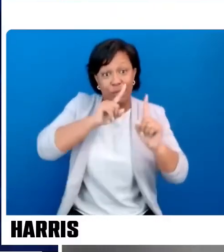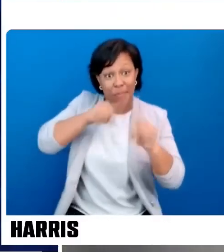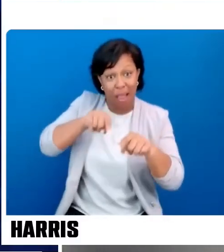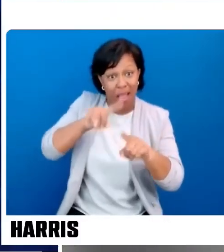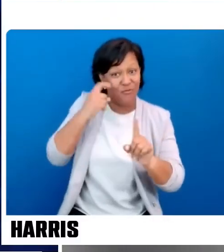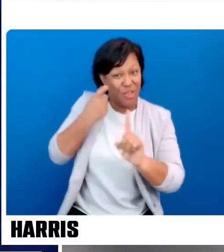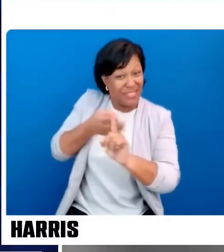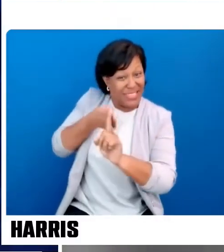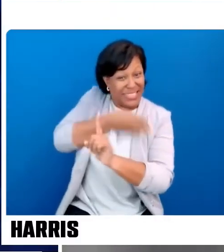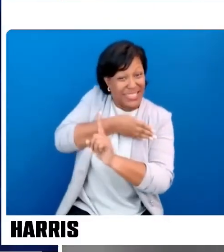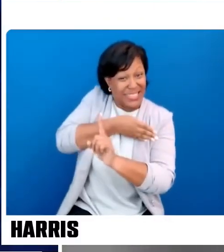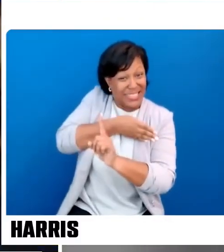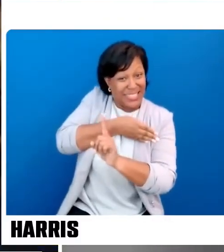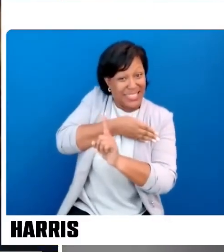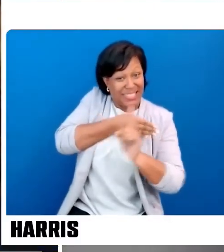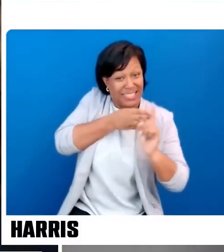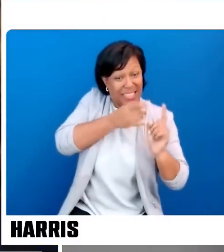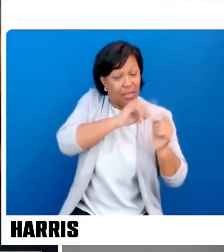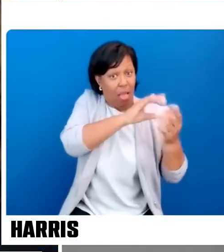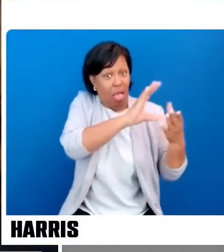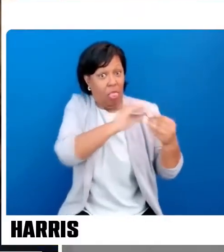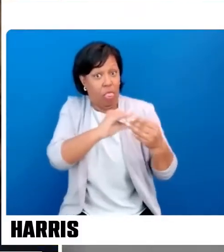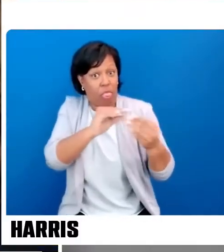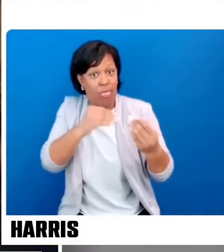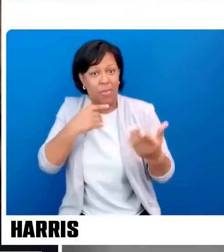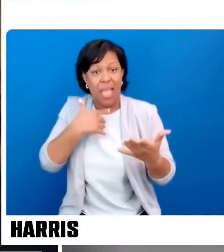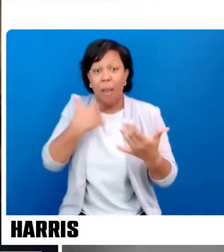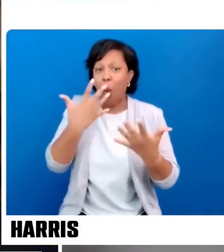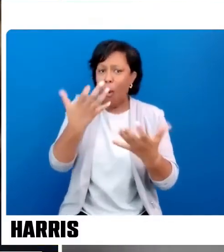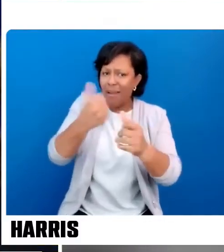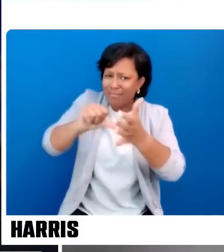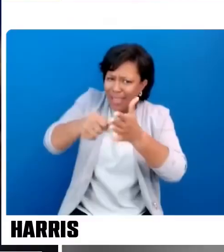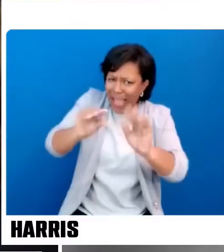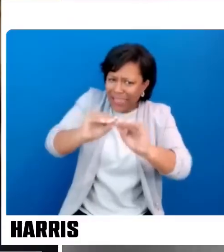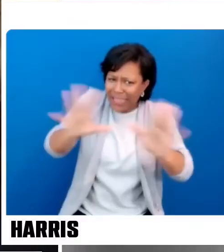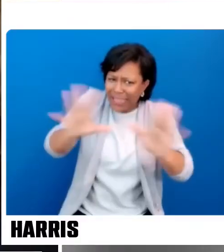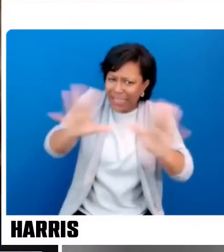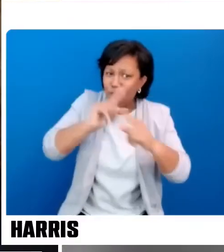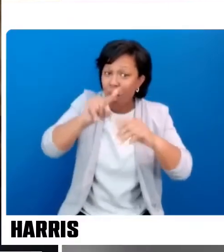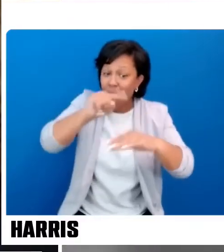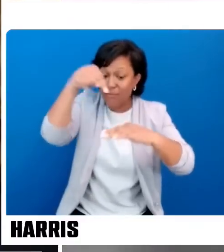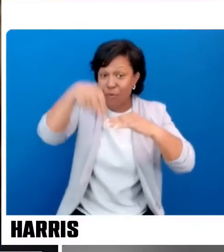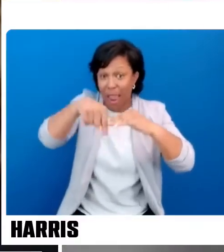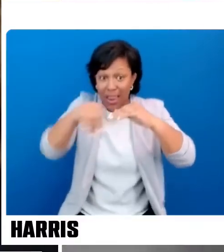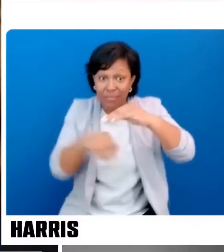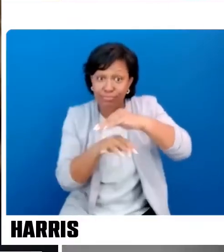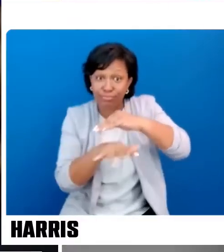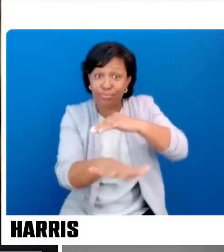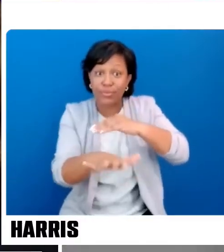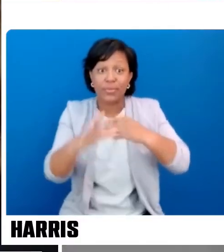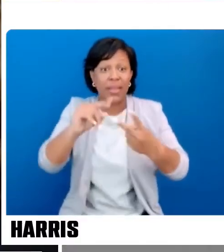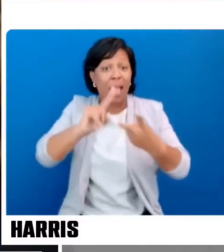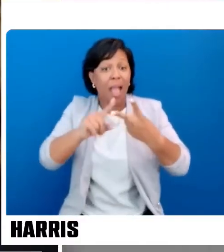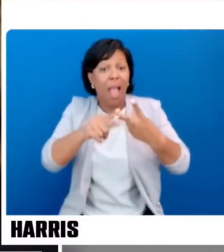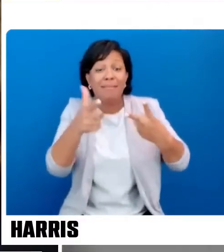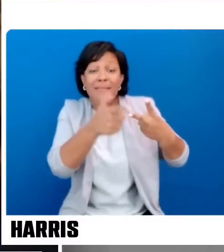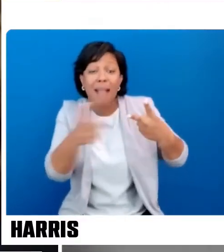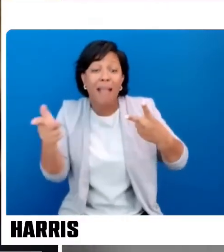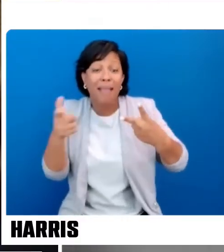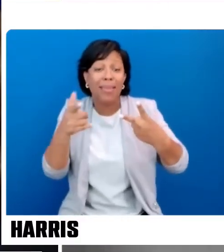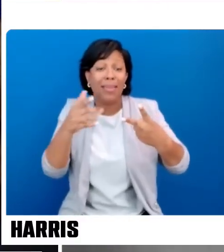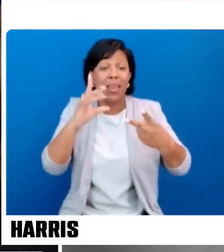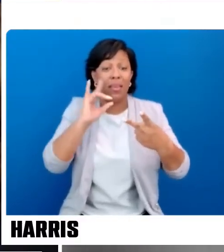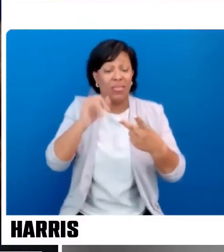my position on fracking. And then this business about taking everyone's guns away. Tim Walz and I are both gun owners. We're not taking anybody's guns away.